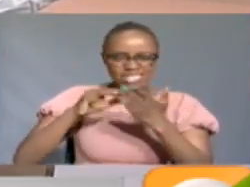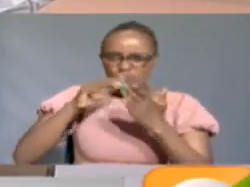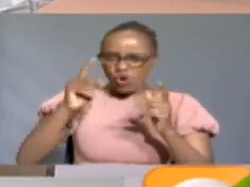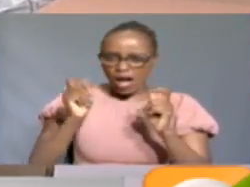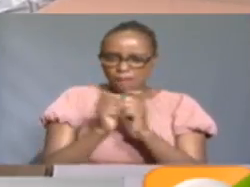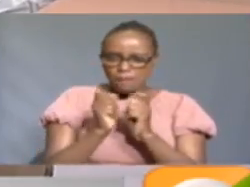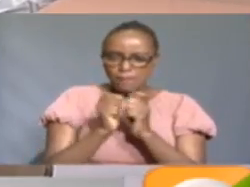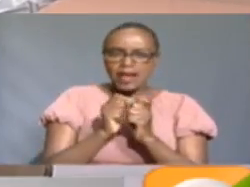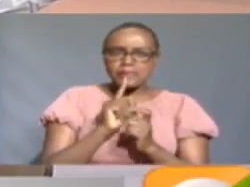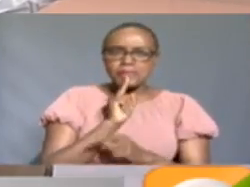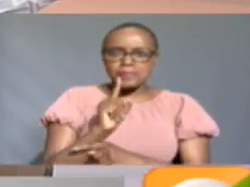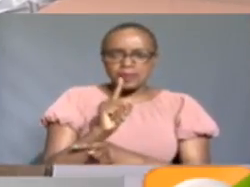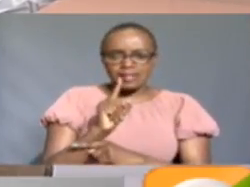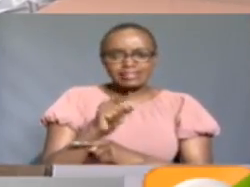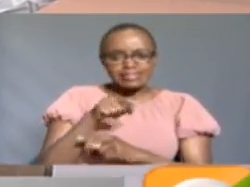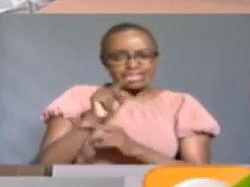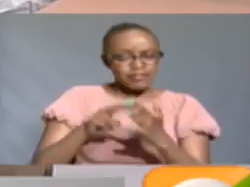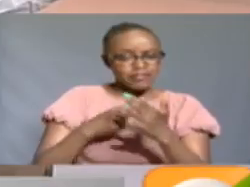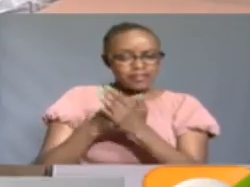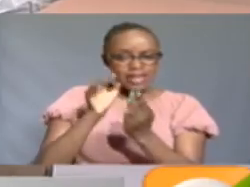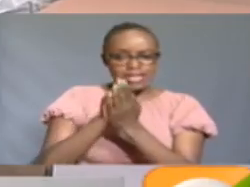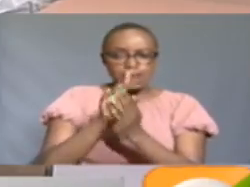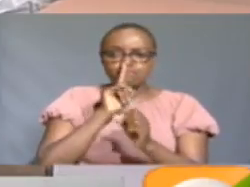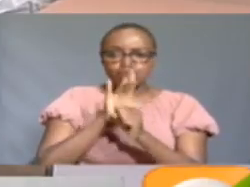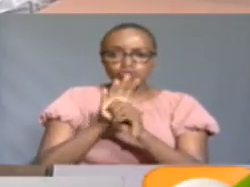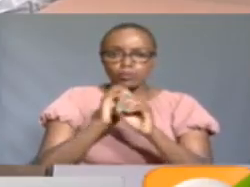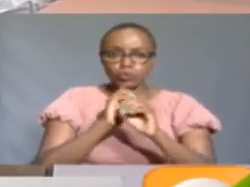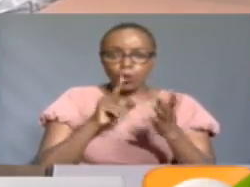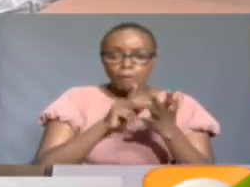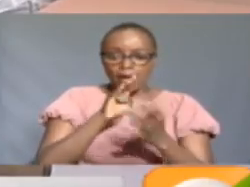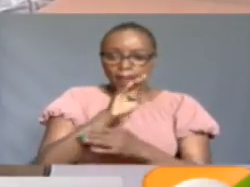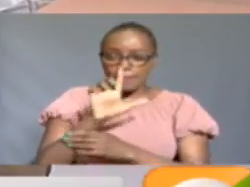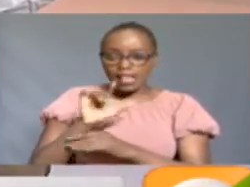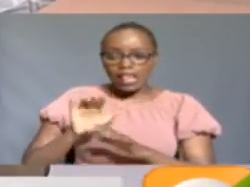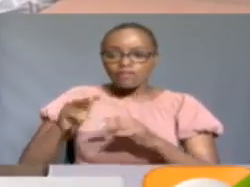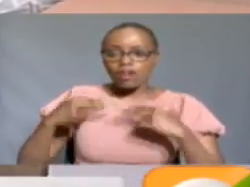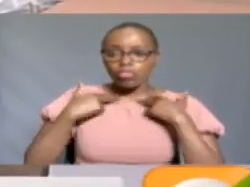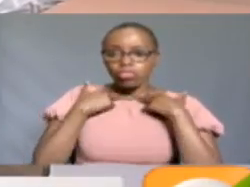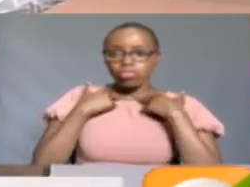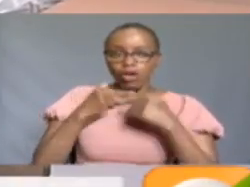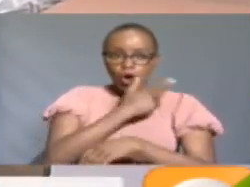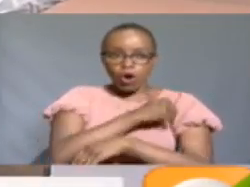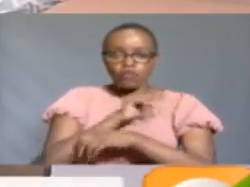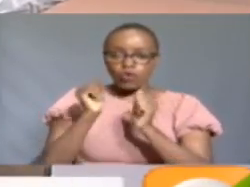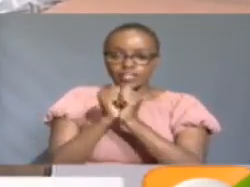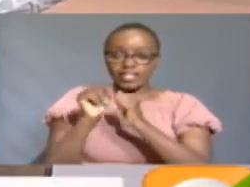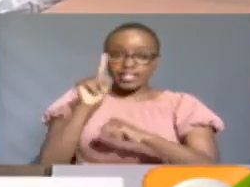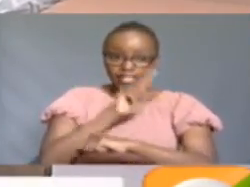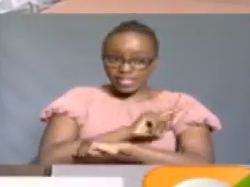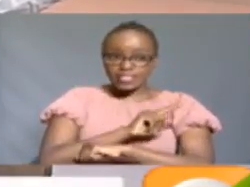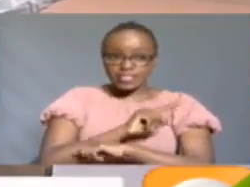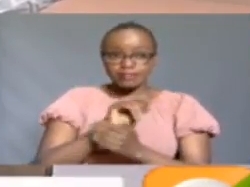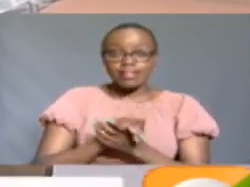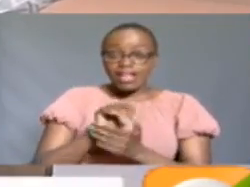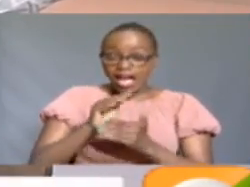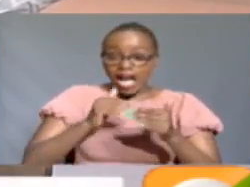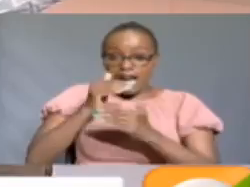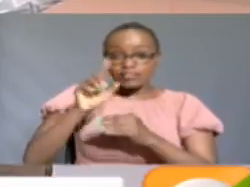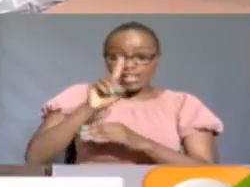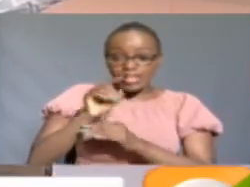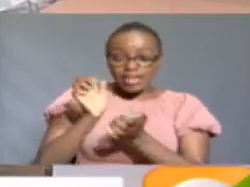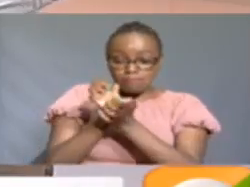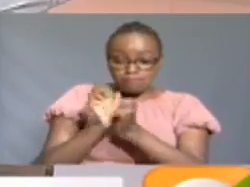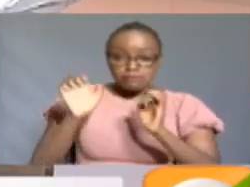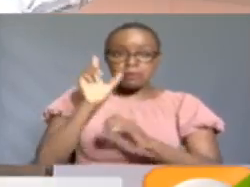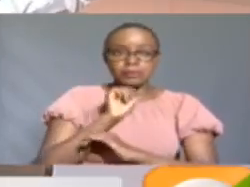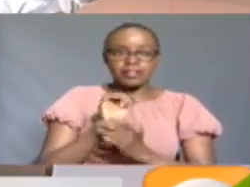wounds by failing to keep its promise of paying your bills, leaving you detained in hospital for 10 days after the day of discharge.